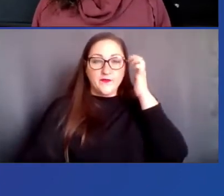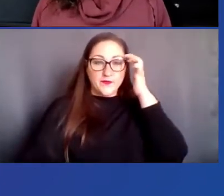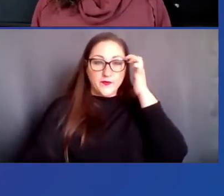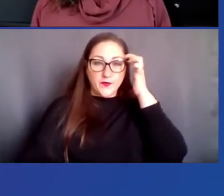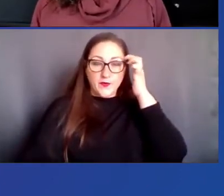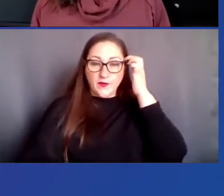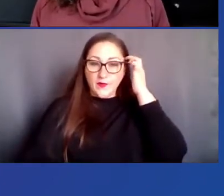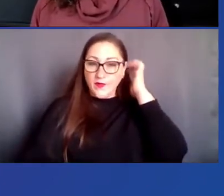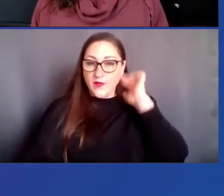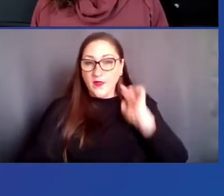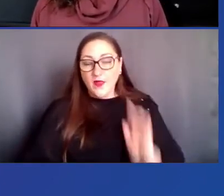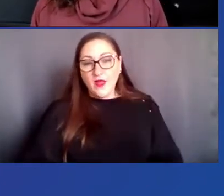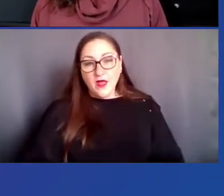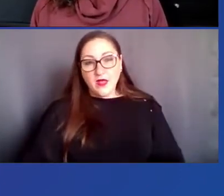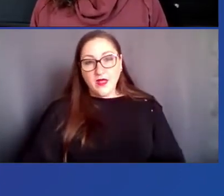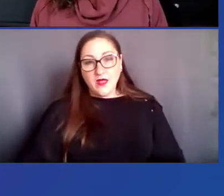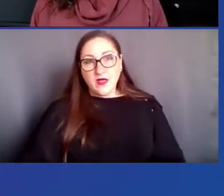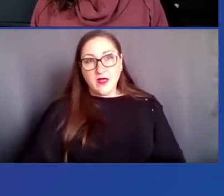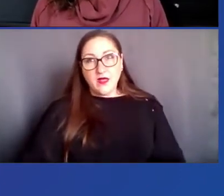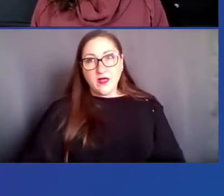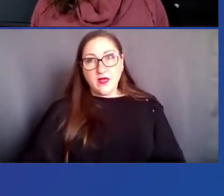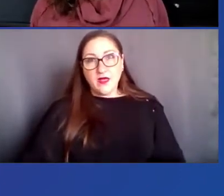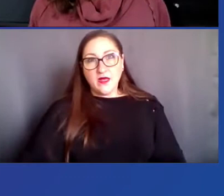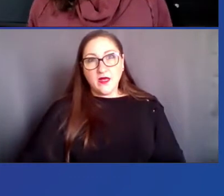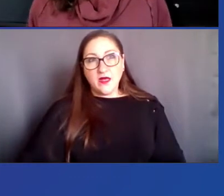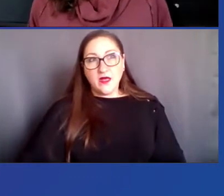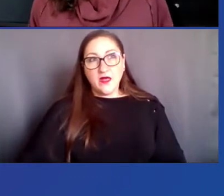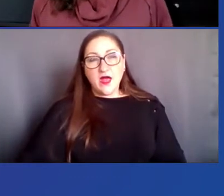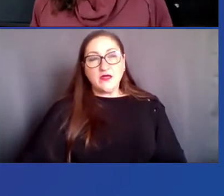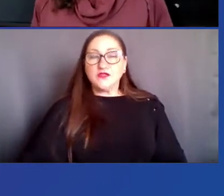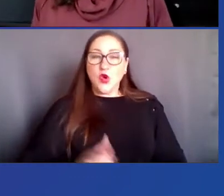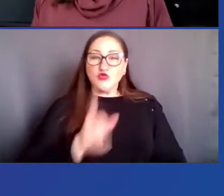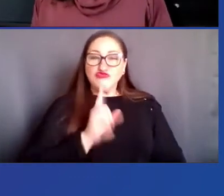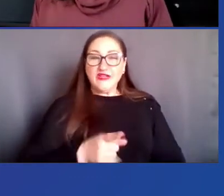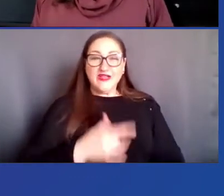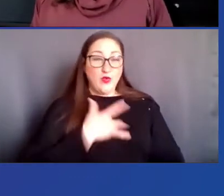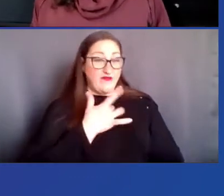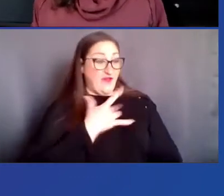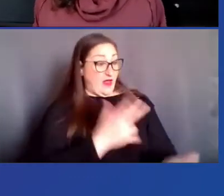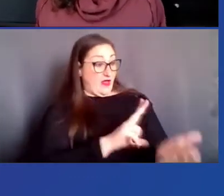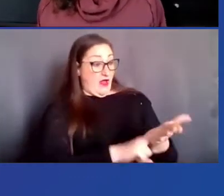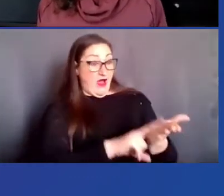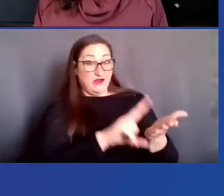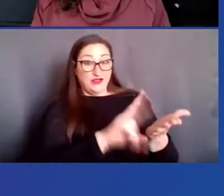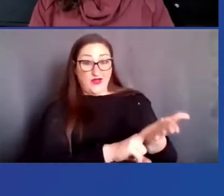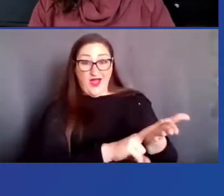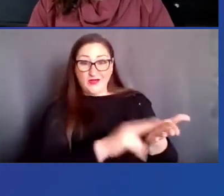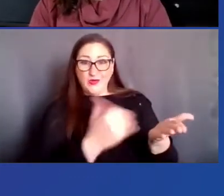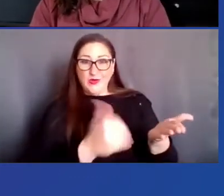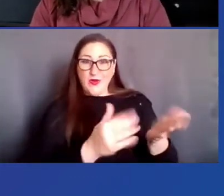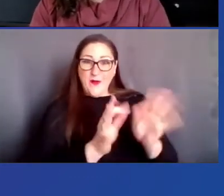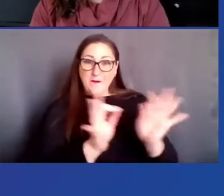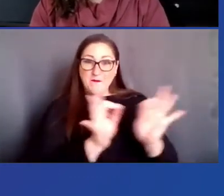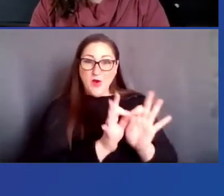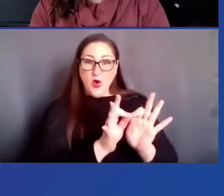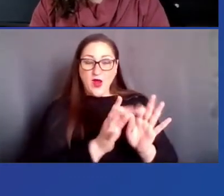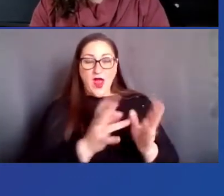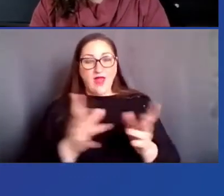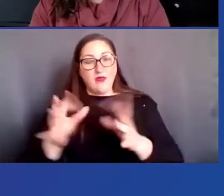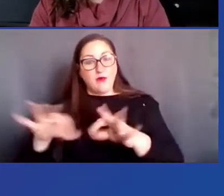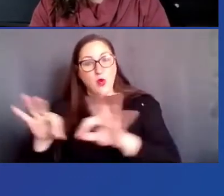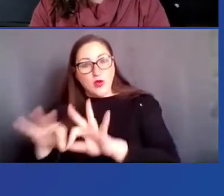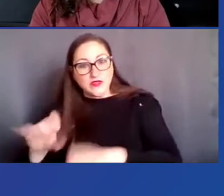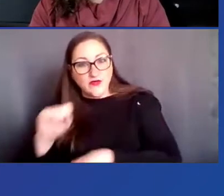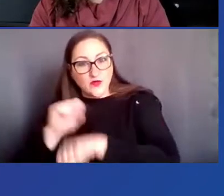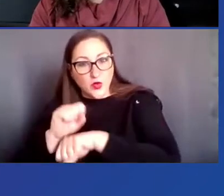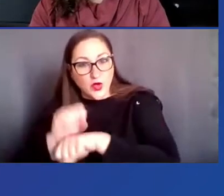assumption about what the importance of, like a contract could be, what the importance of work could be, like a